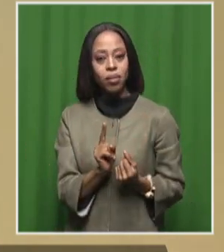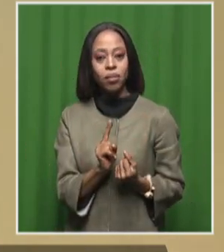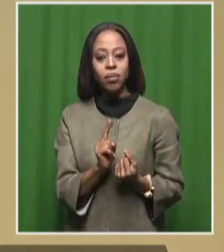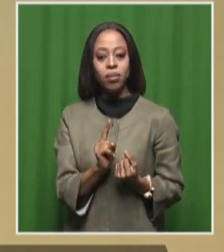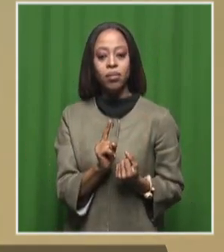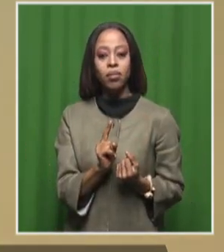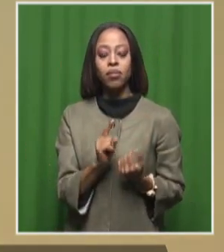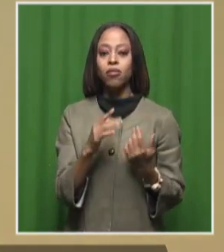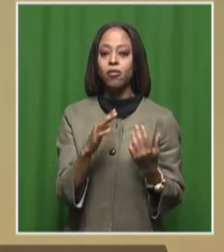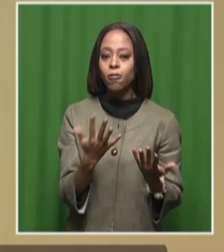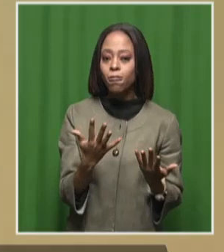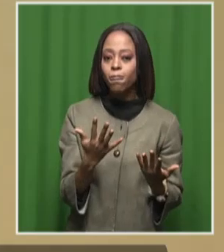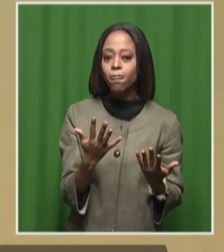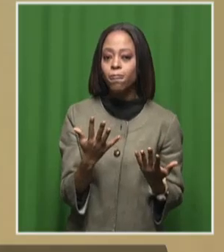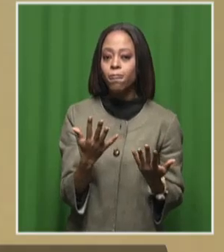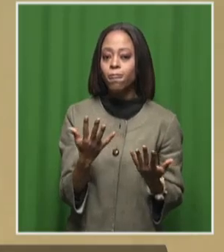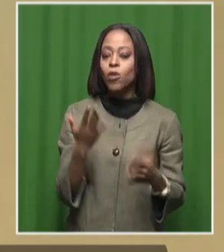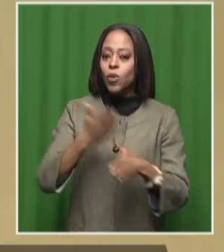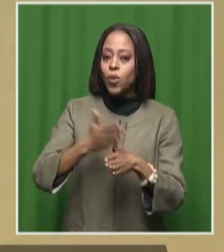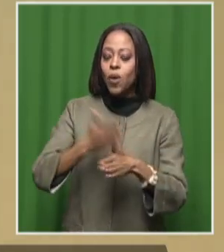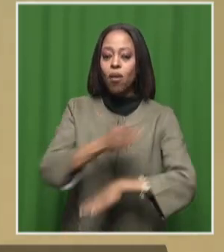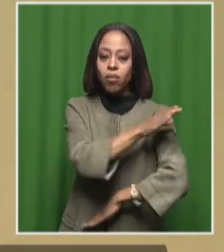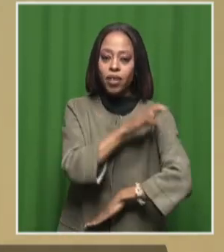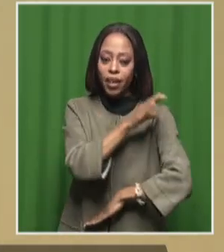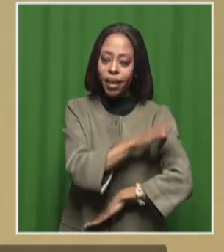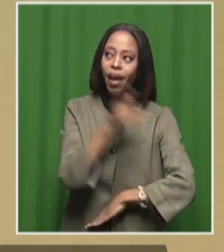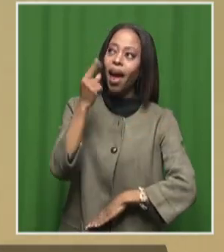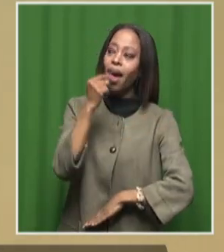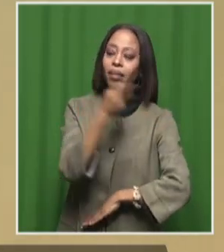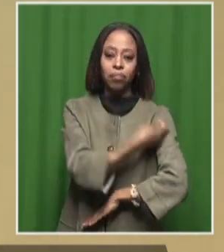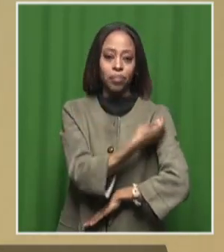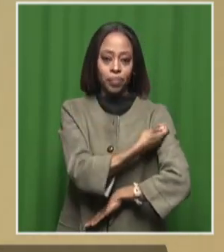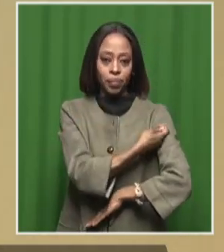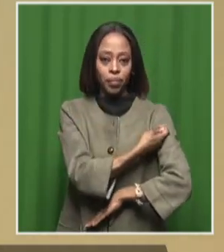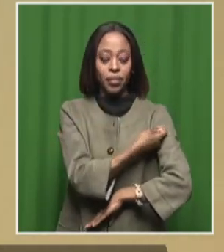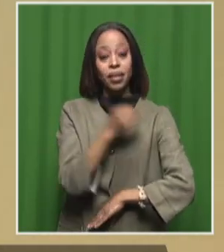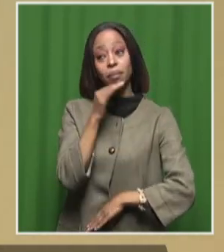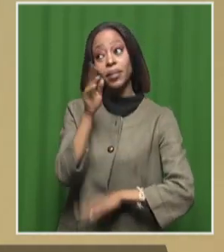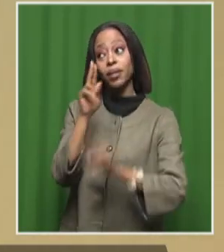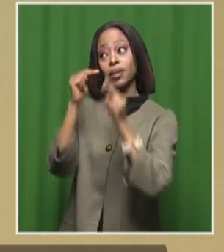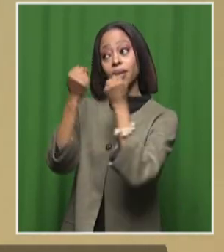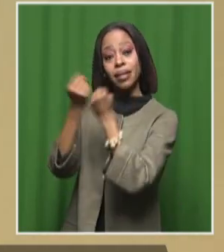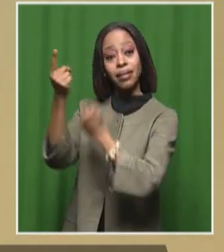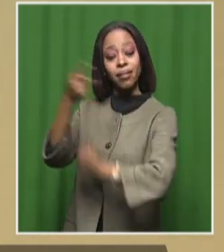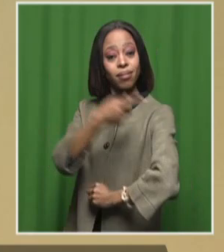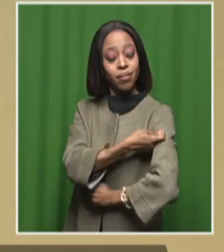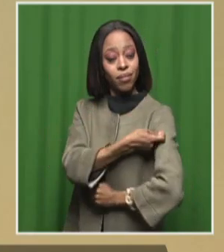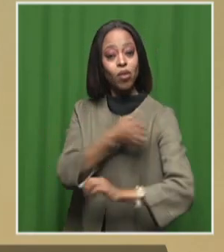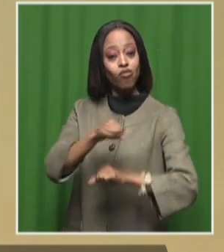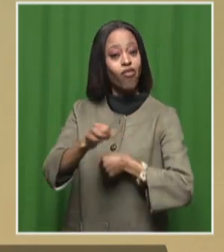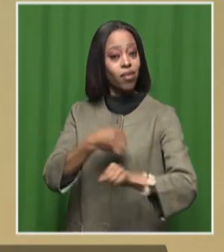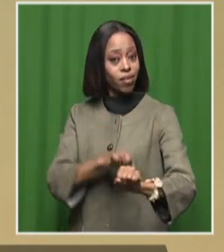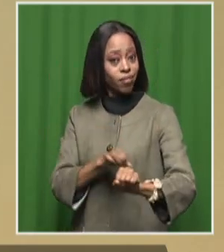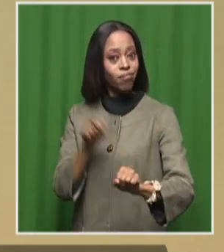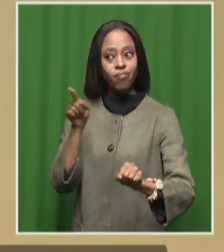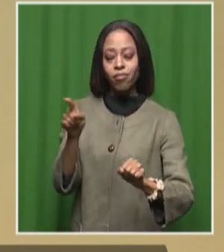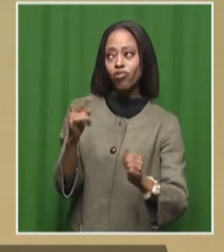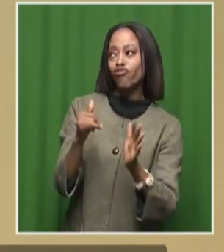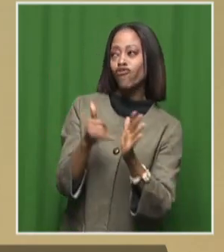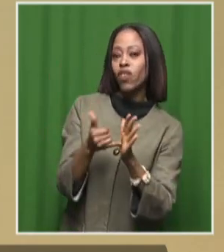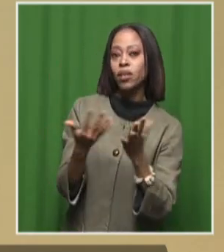work on primary health care and immunization. I'm talking about the national immunization strategies that are not